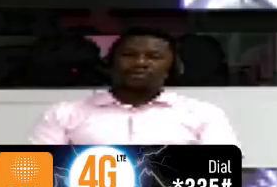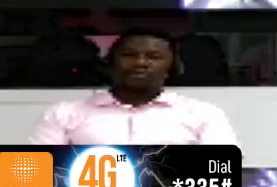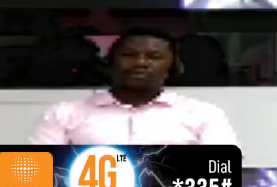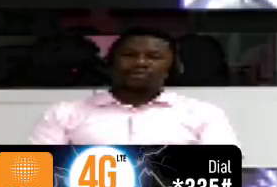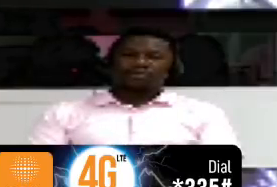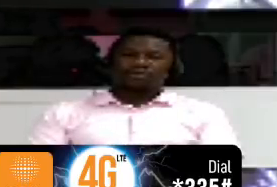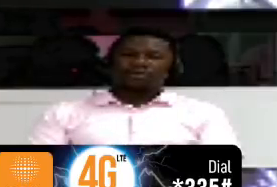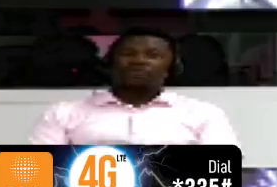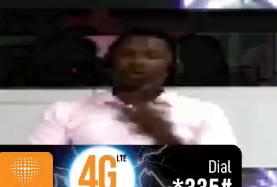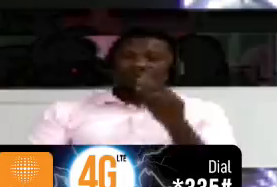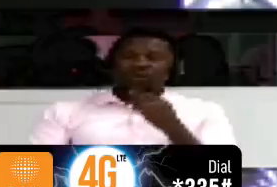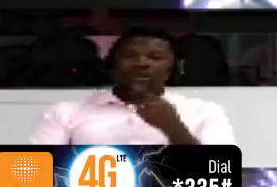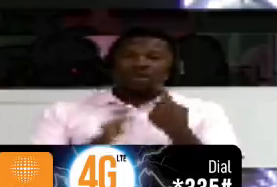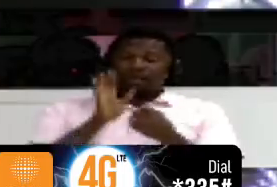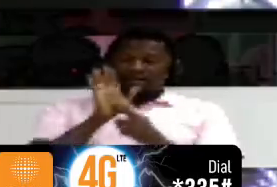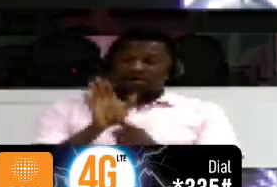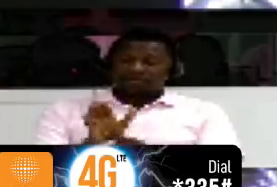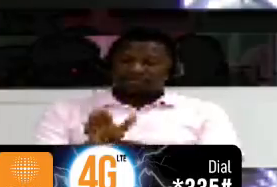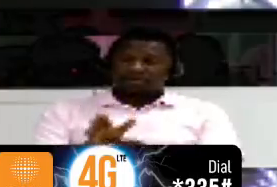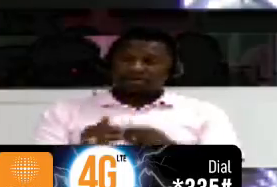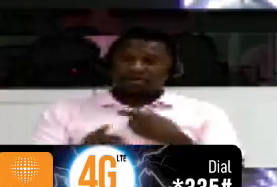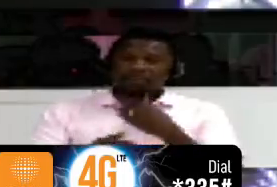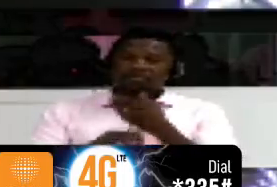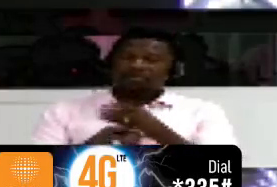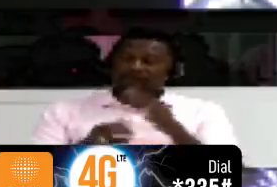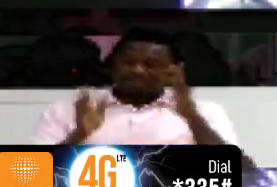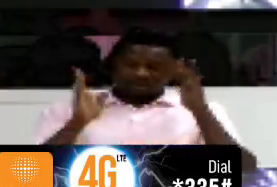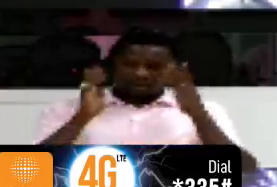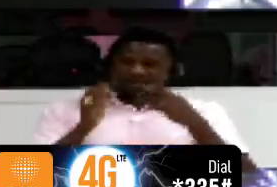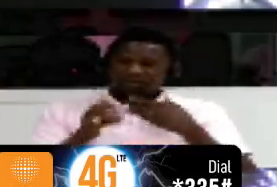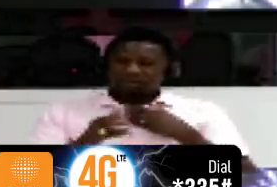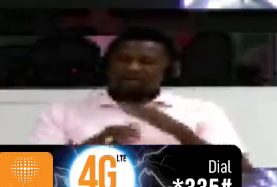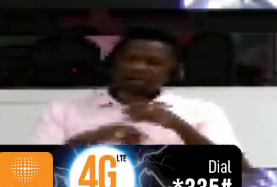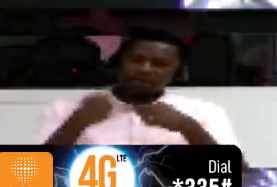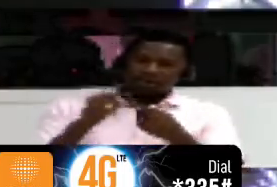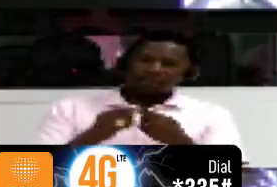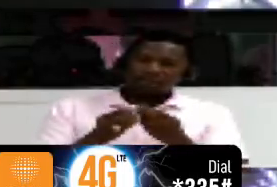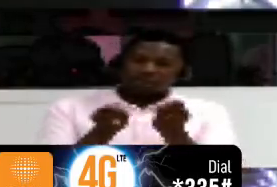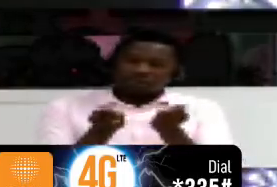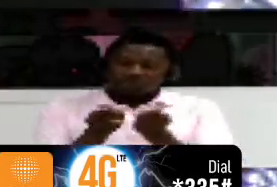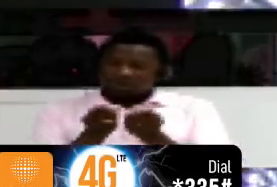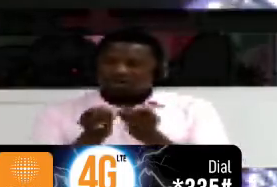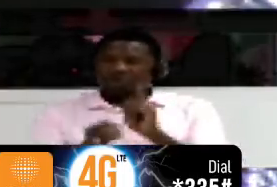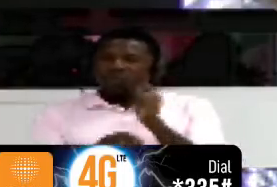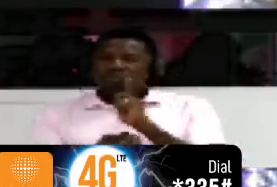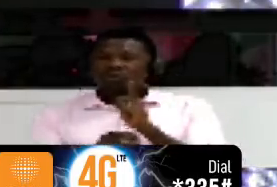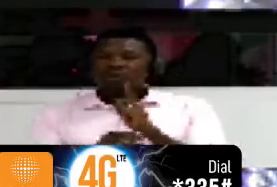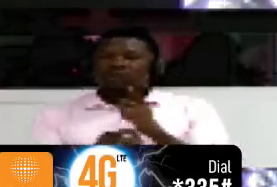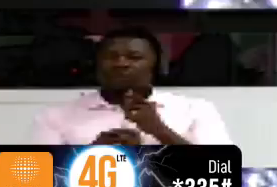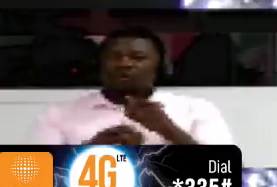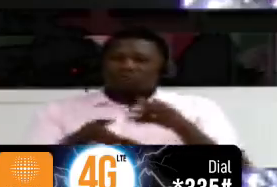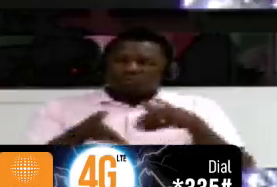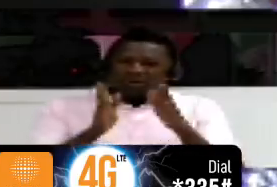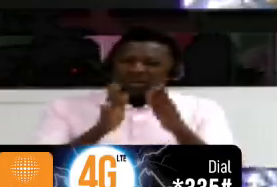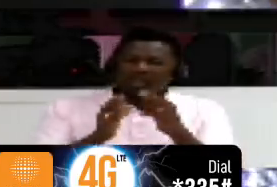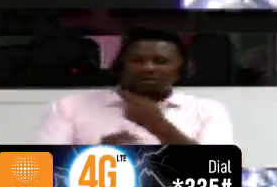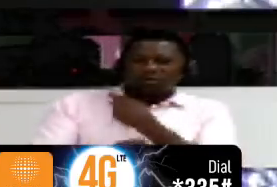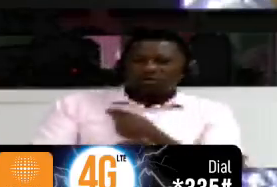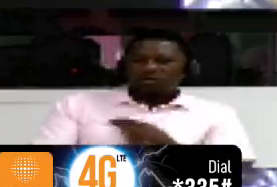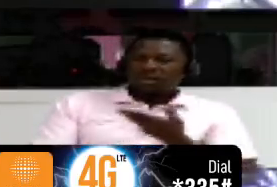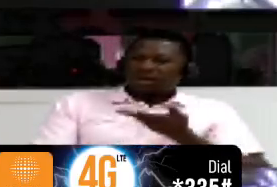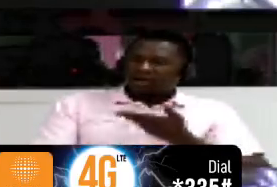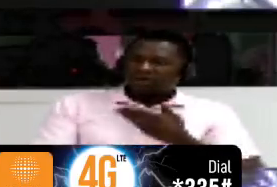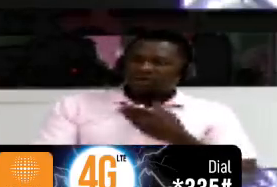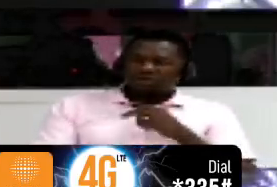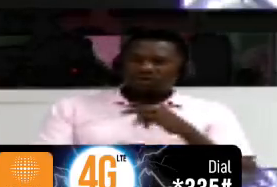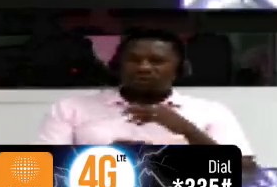So if, for instance, there was a matter concerning a student, what kind of mechanisms does the union have in order